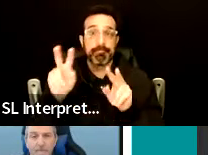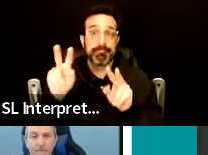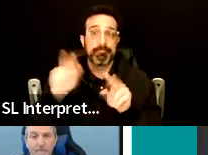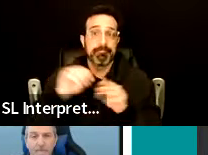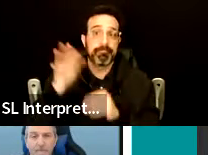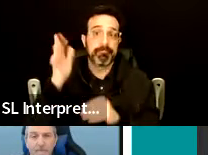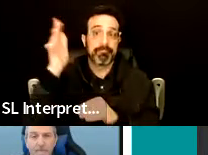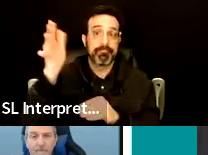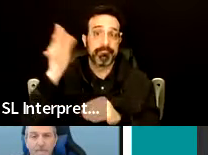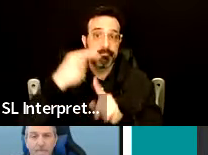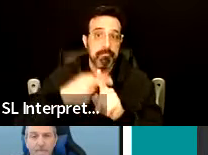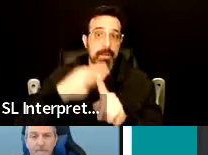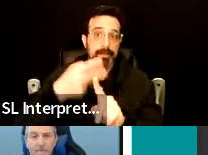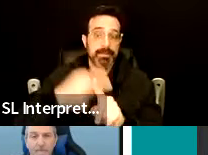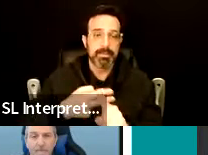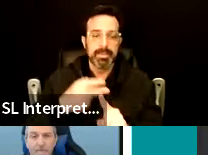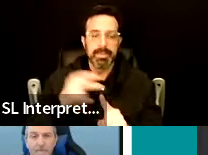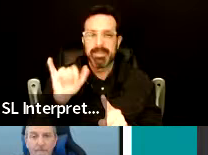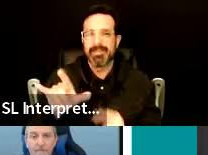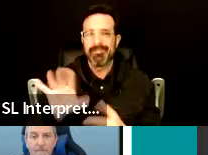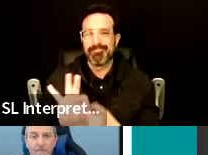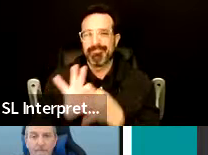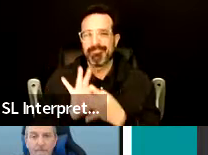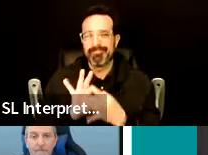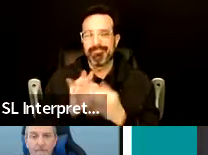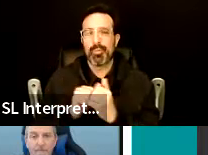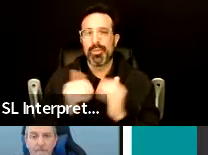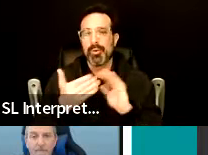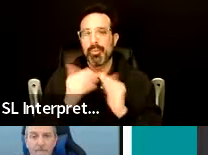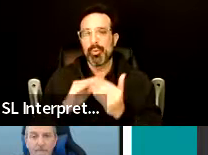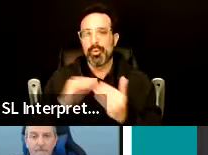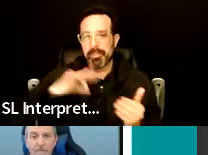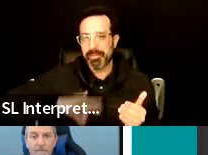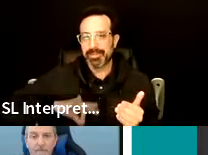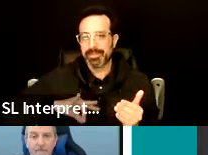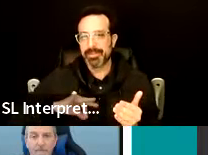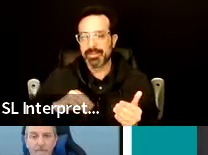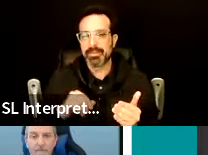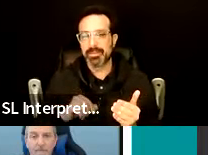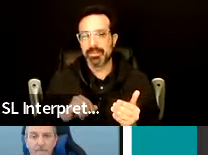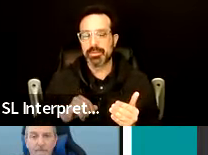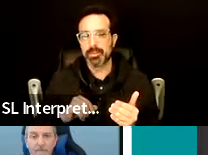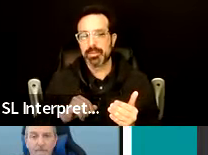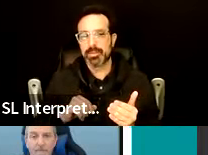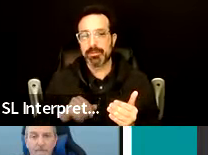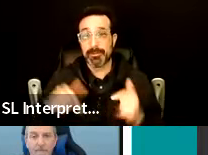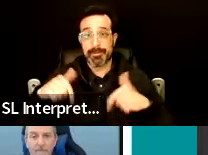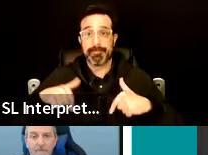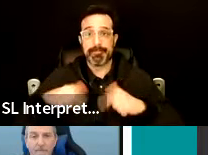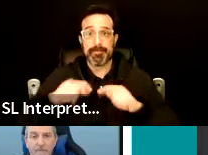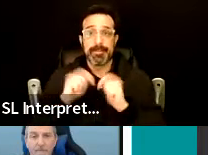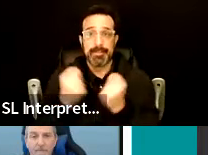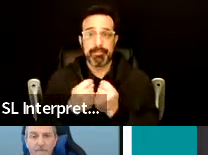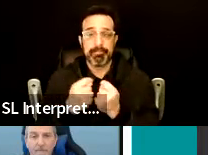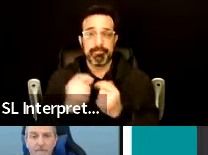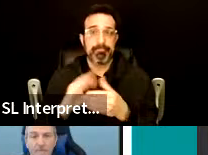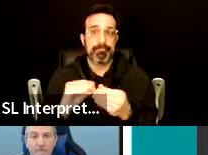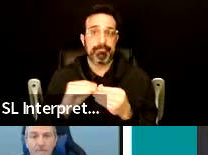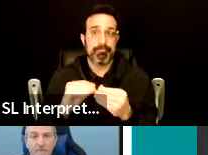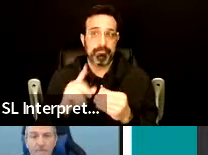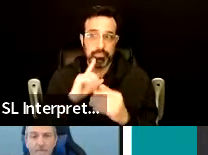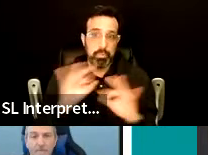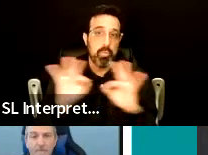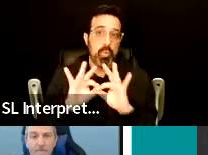upcoming months, but this is tied into community benefits that this team has said is important, so.